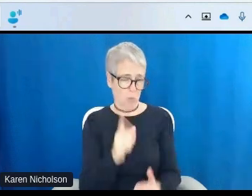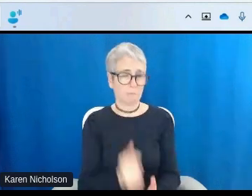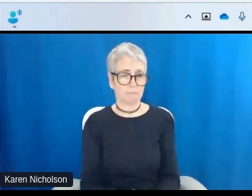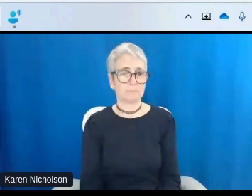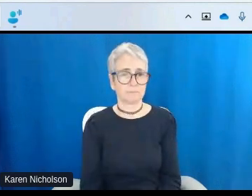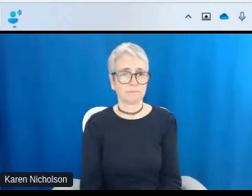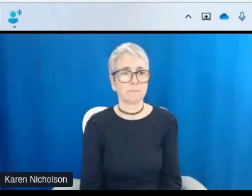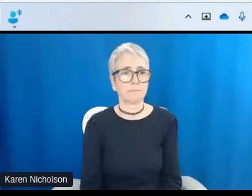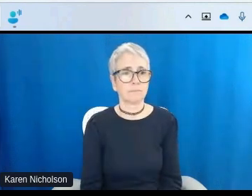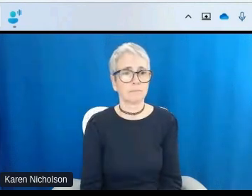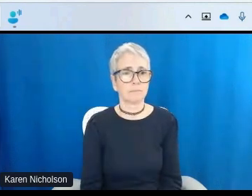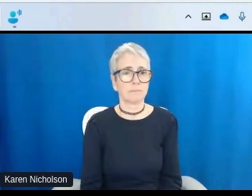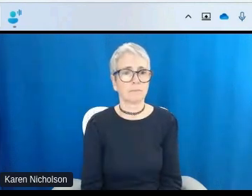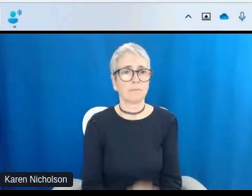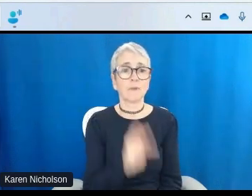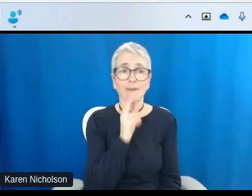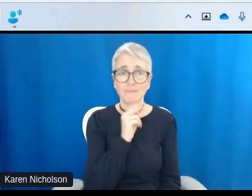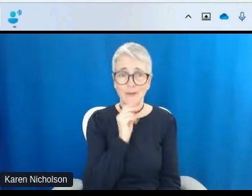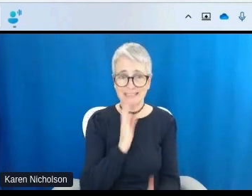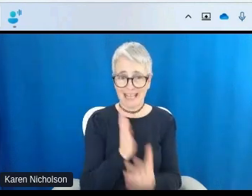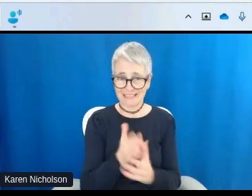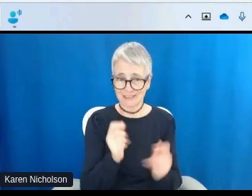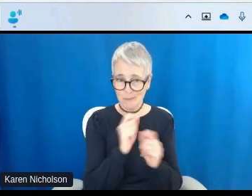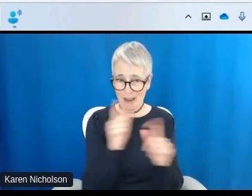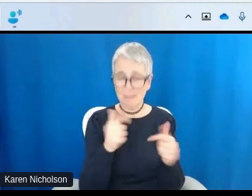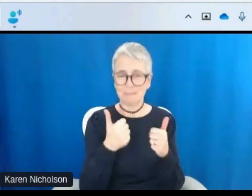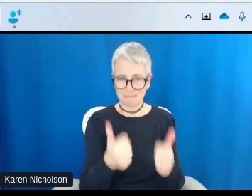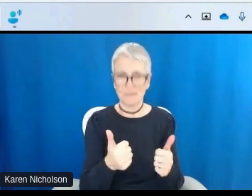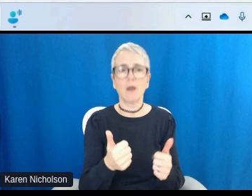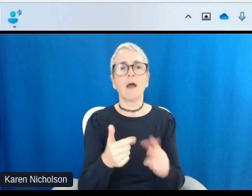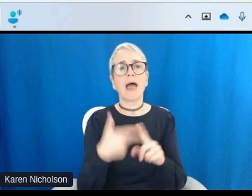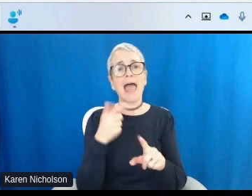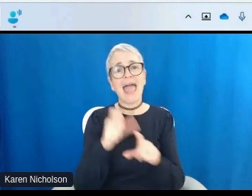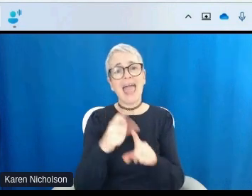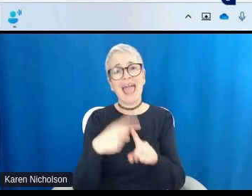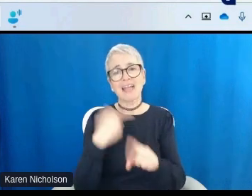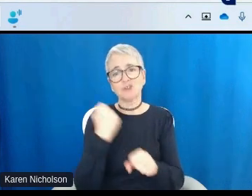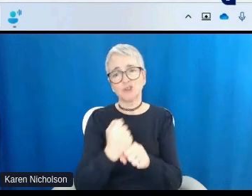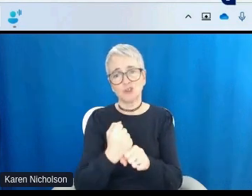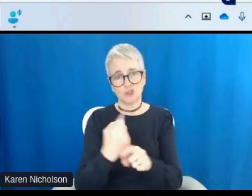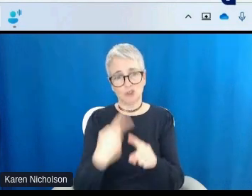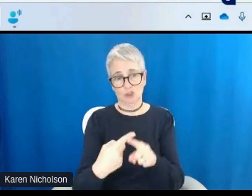Voice access wake up. Go to Edge.